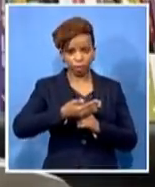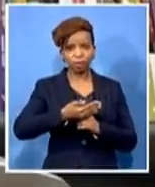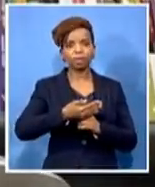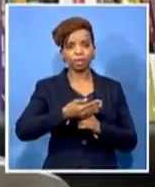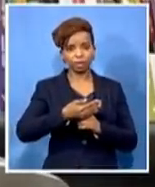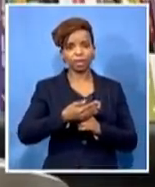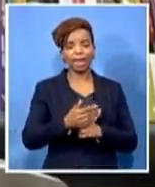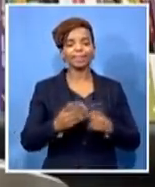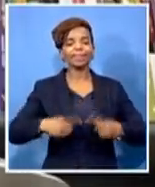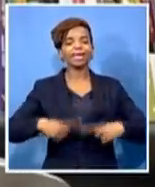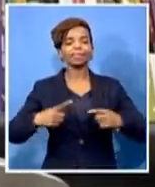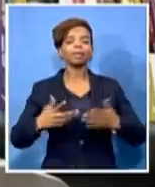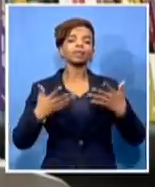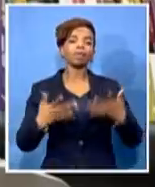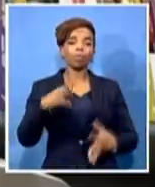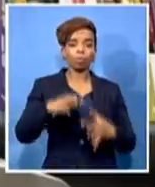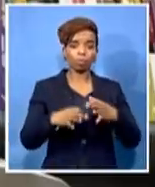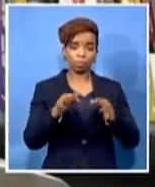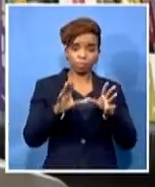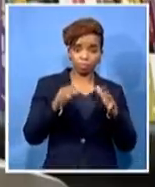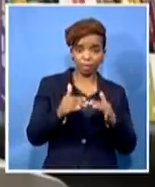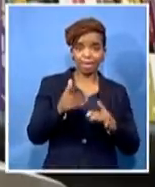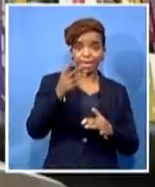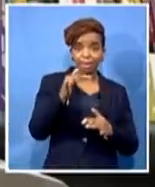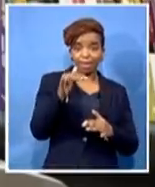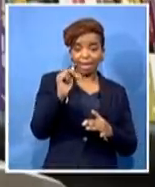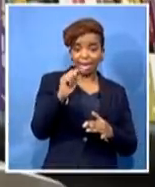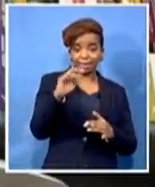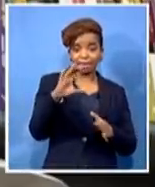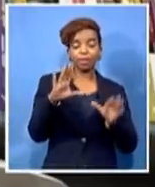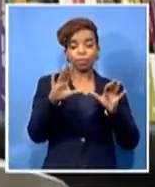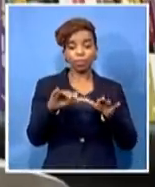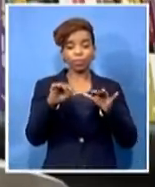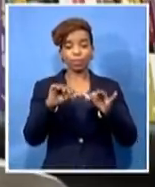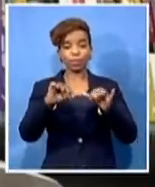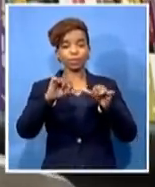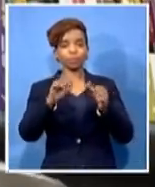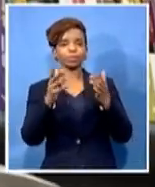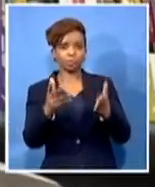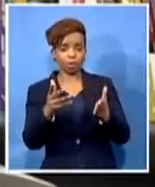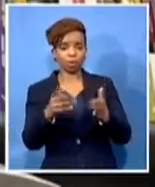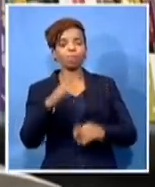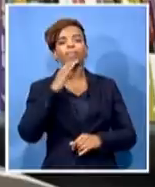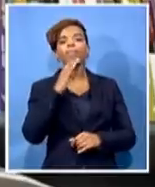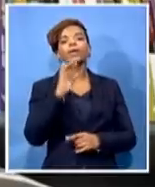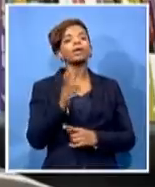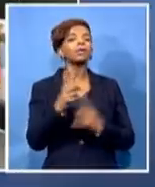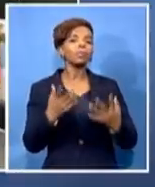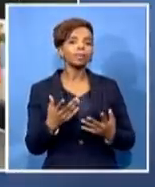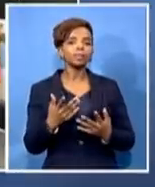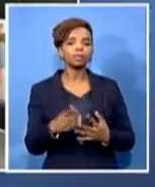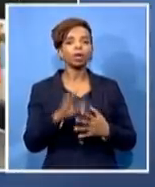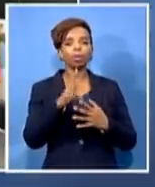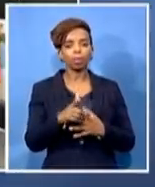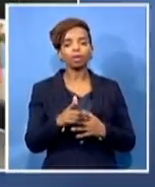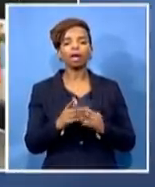ANC continues doing that, they'll actually be moving towards their own downfall. What has been